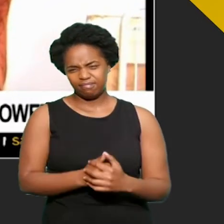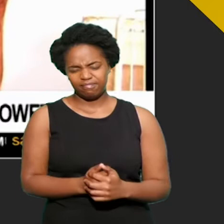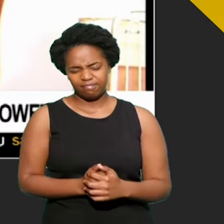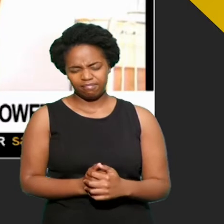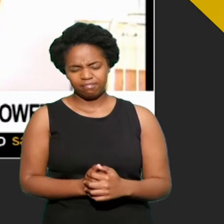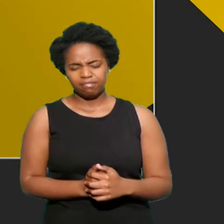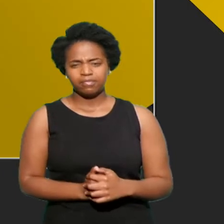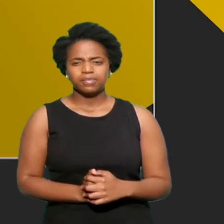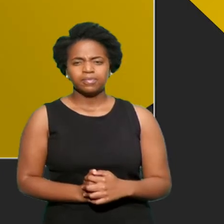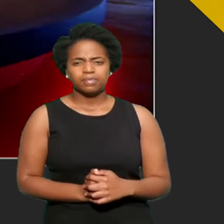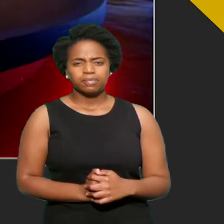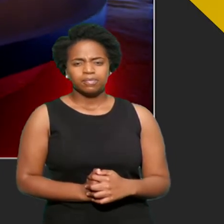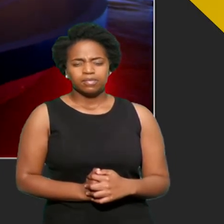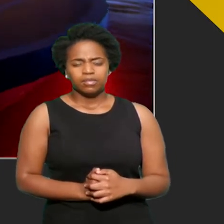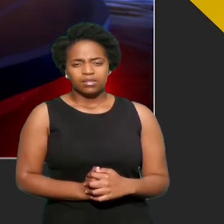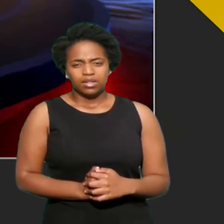News, Soweto.